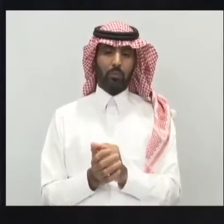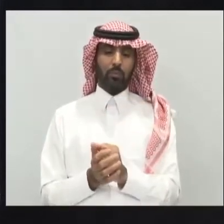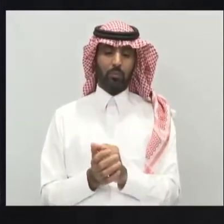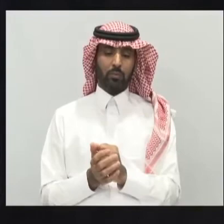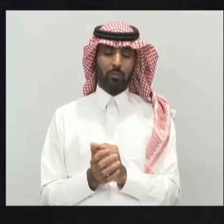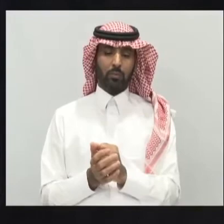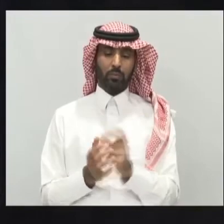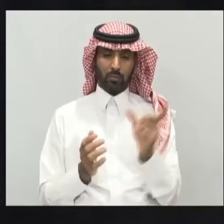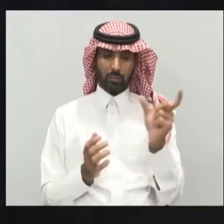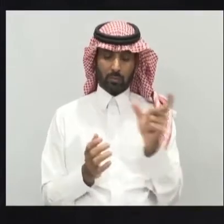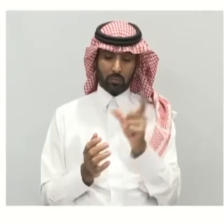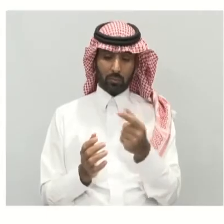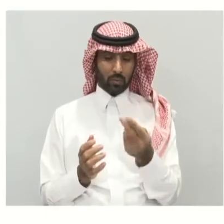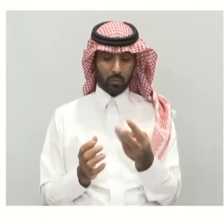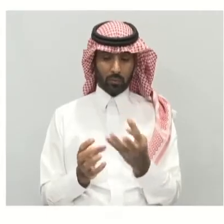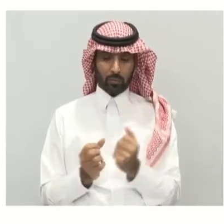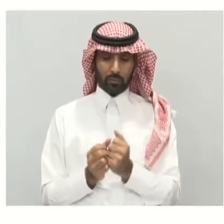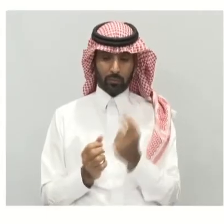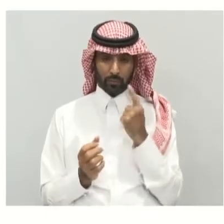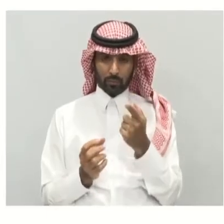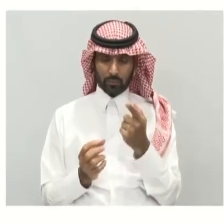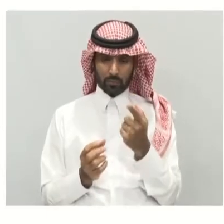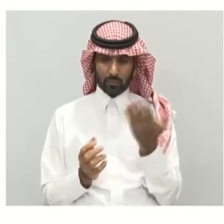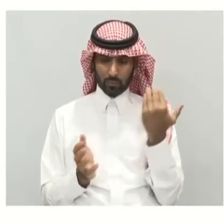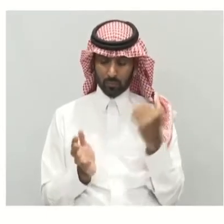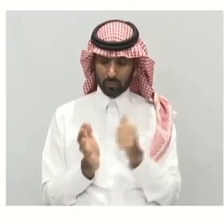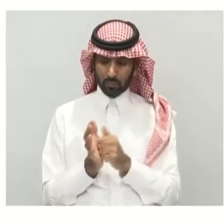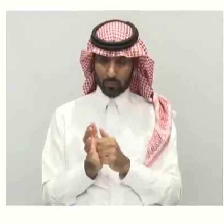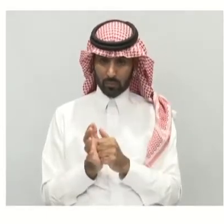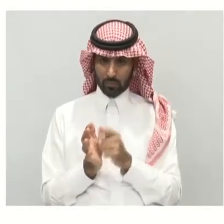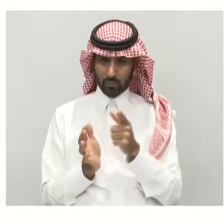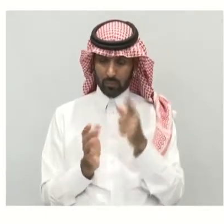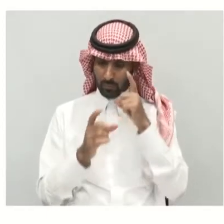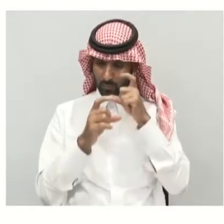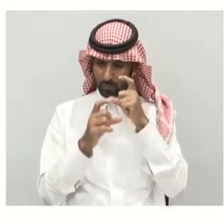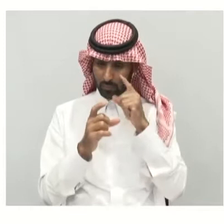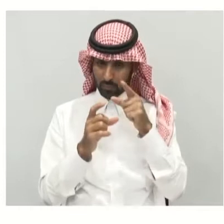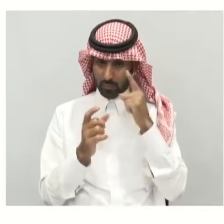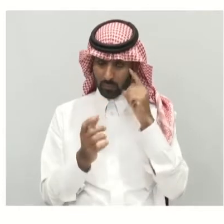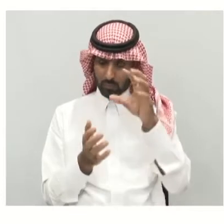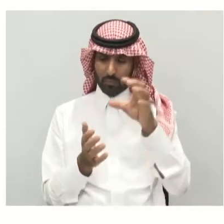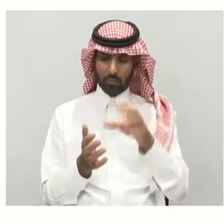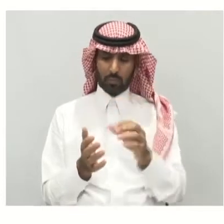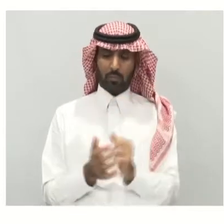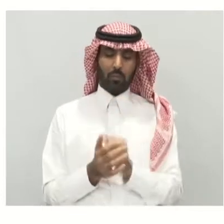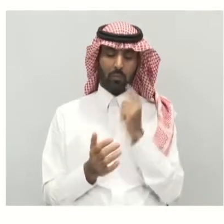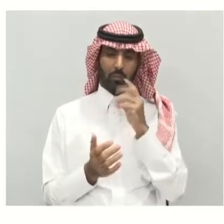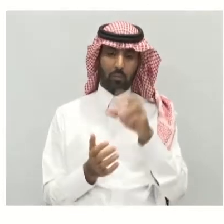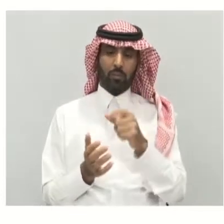of expressions of quantity. If you haven't done the homework, I'm sure you did, pause the video, try to answer the questions